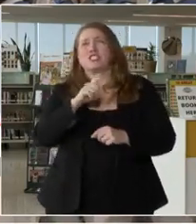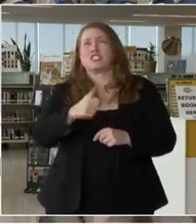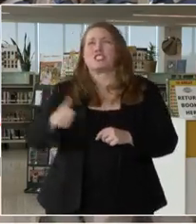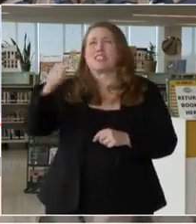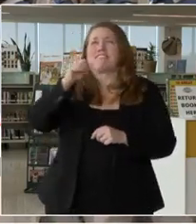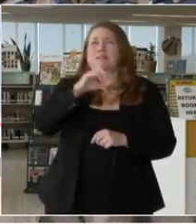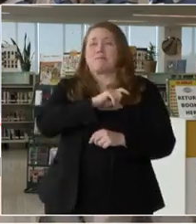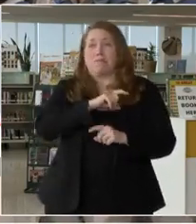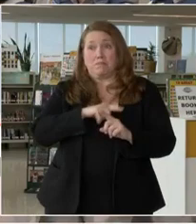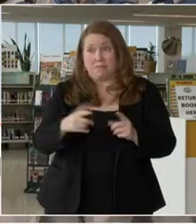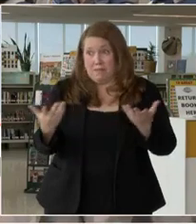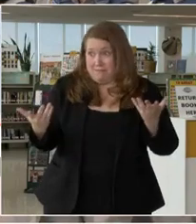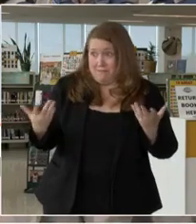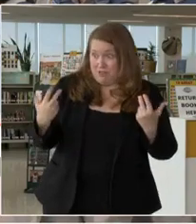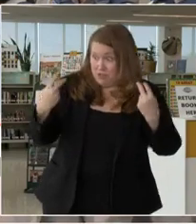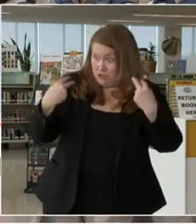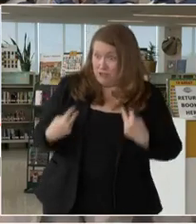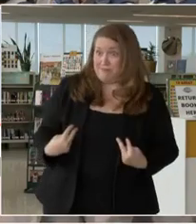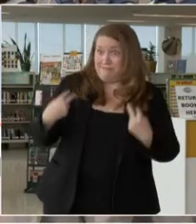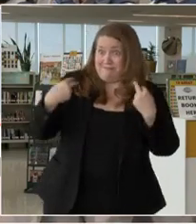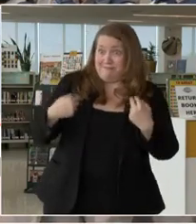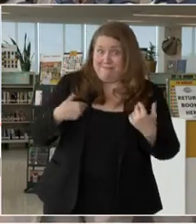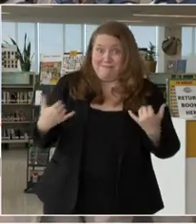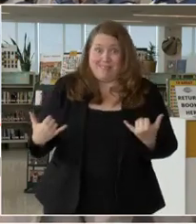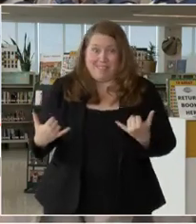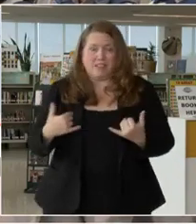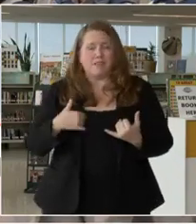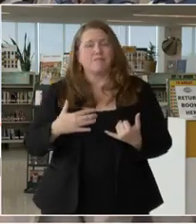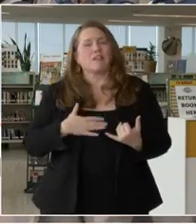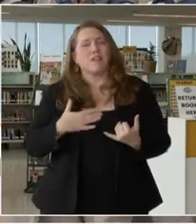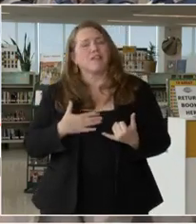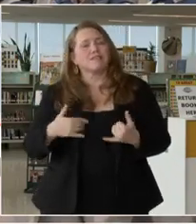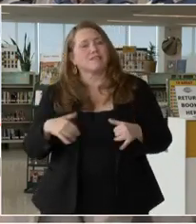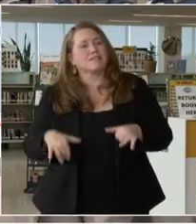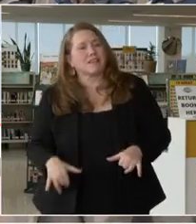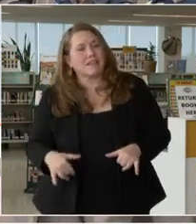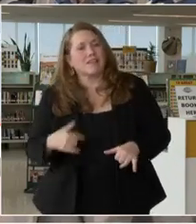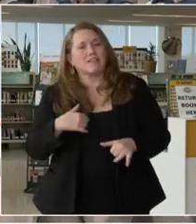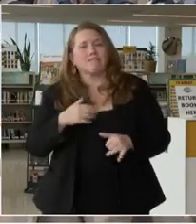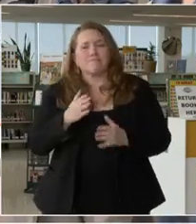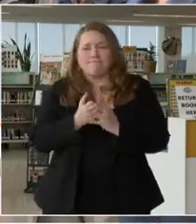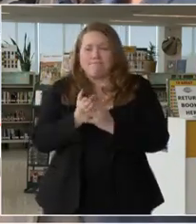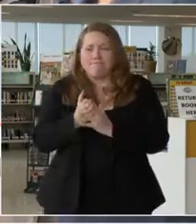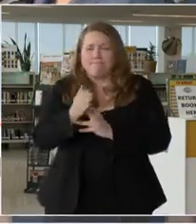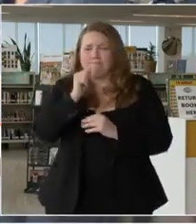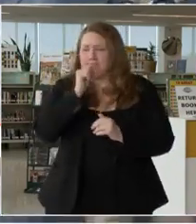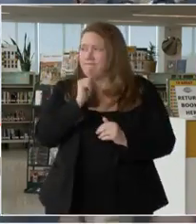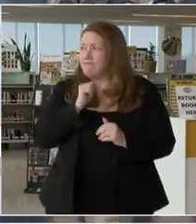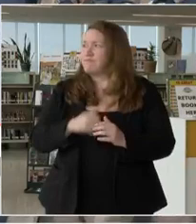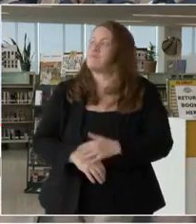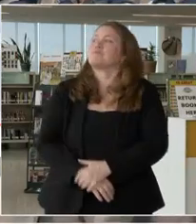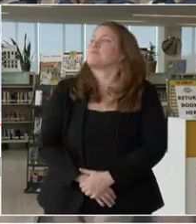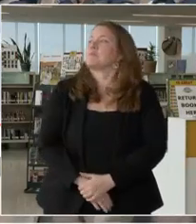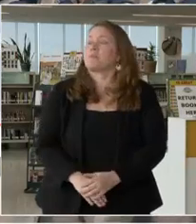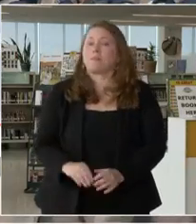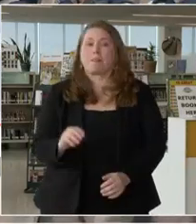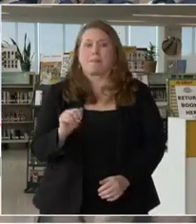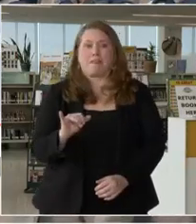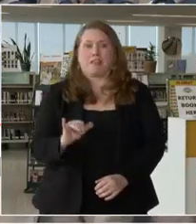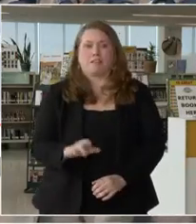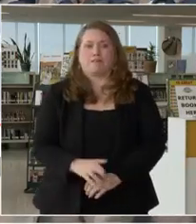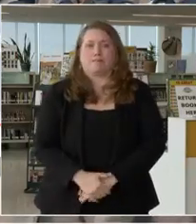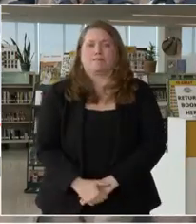might be able to do this thing. You know what I'm saying? So I'm so happy I stayed, and thank you for your question. Hey, can I just say? Yes, ma'am. Young lady, to